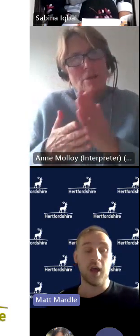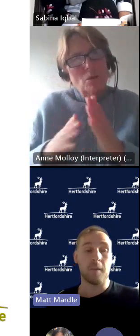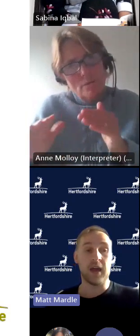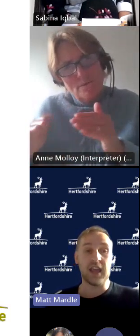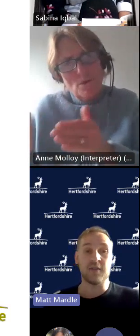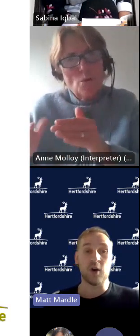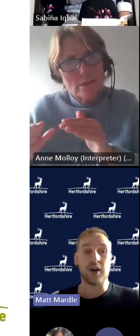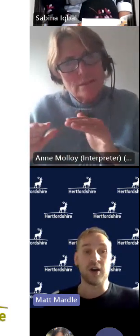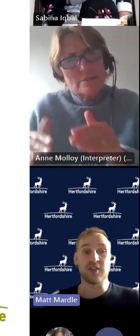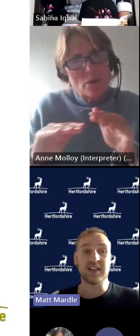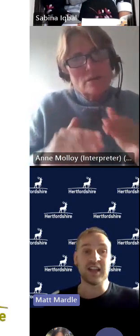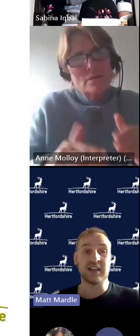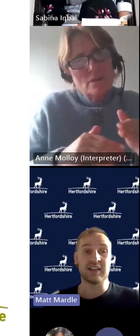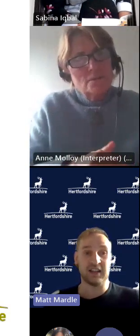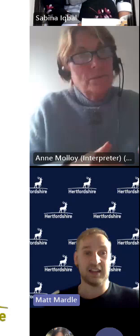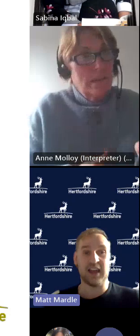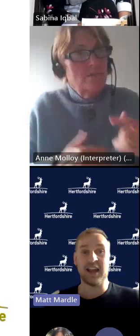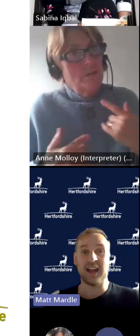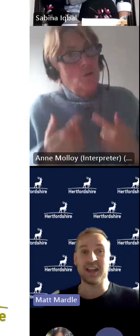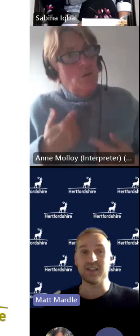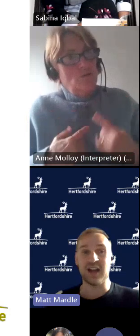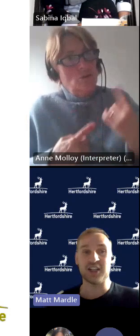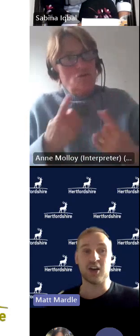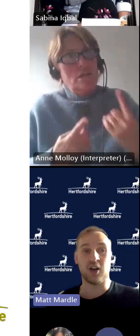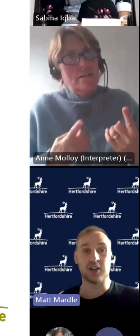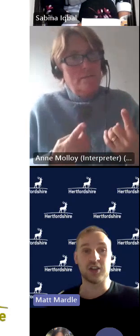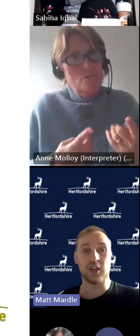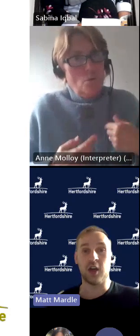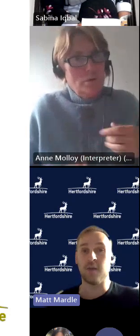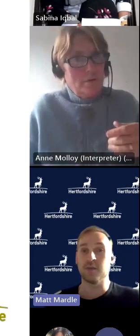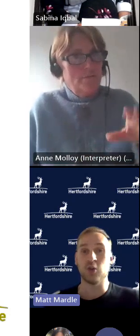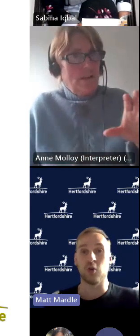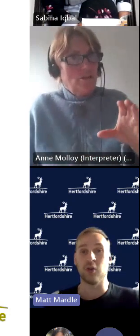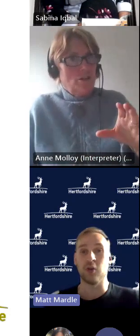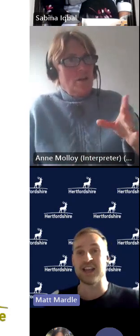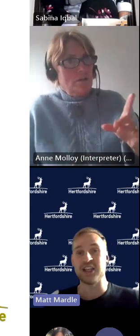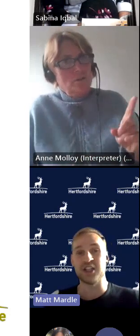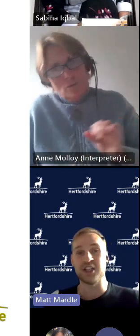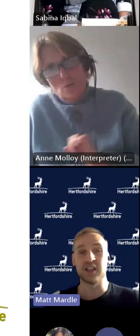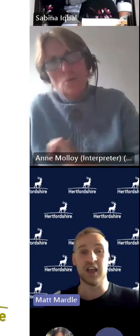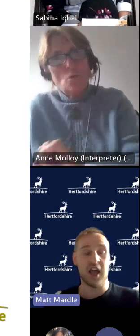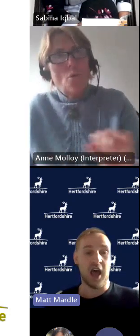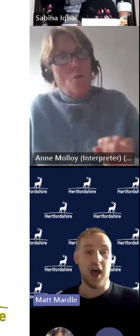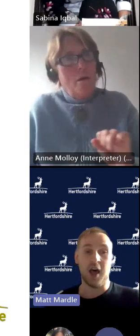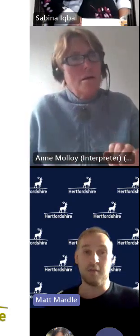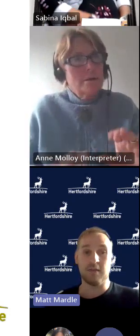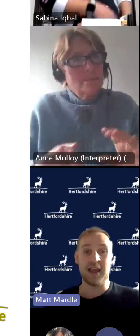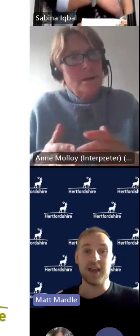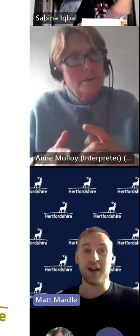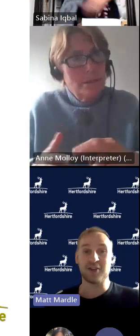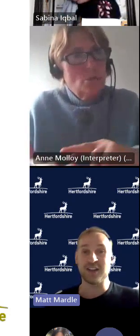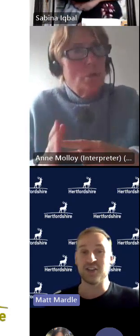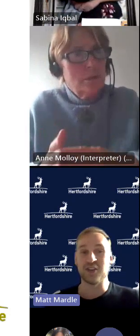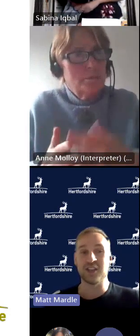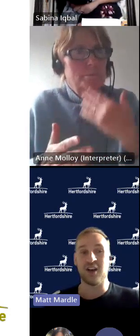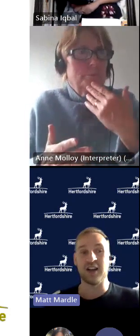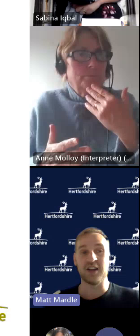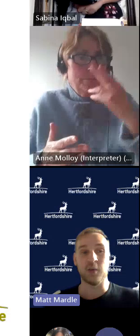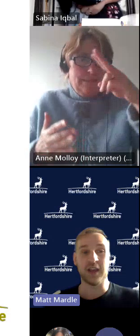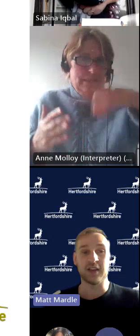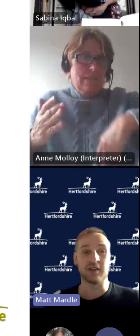on. But if you are interested in getting any of these flashcards to your organisations, email addresses